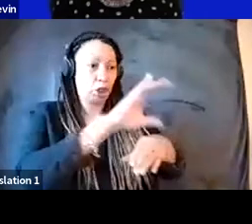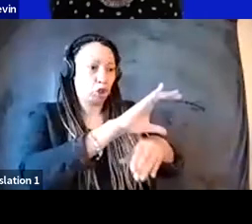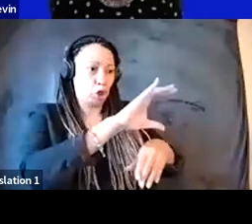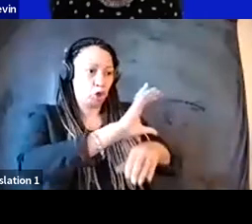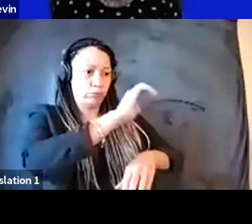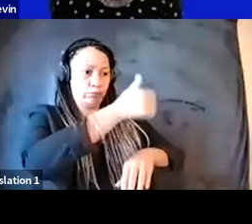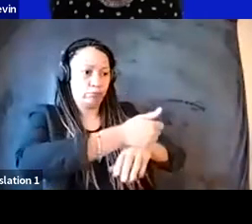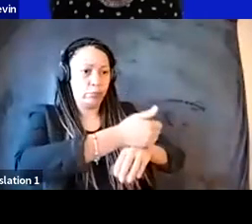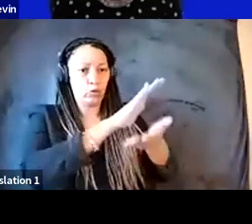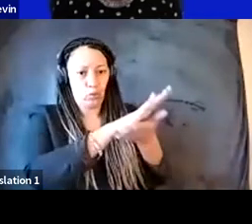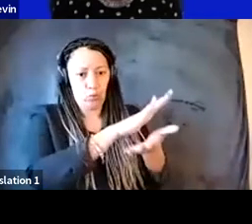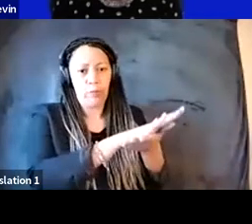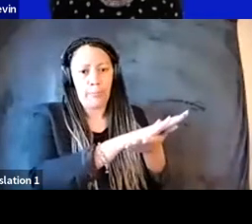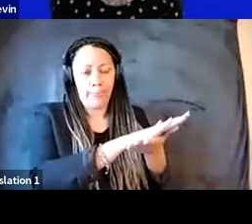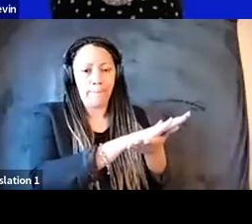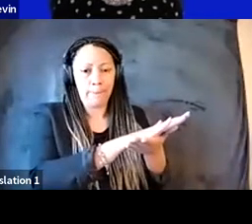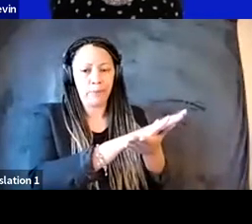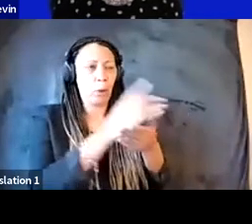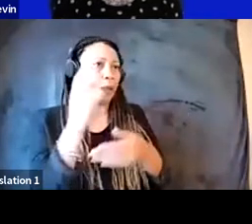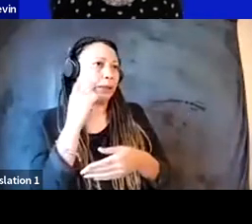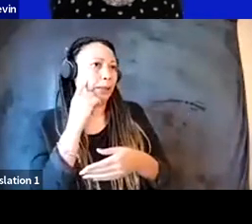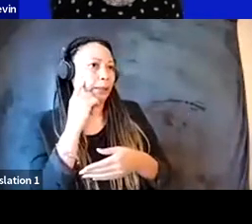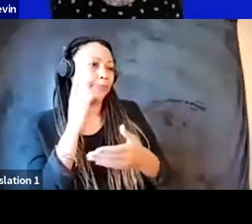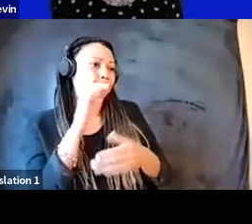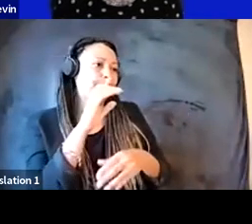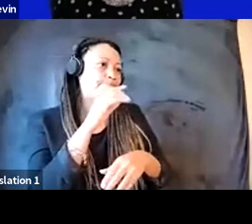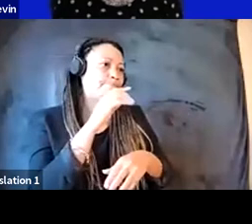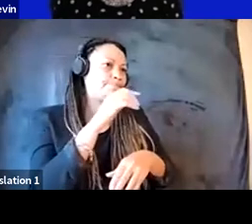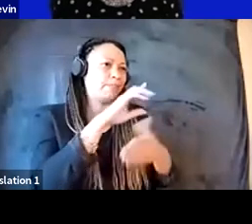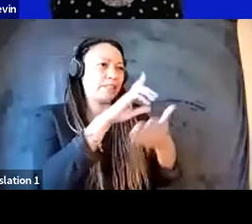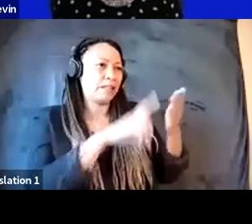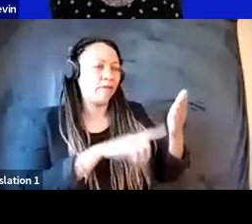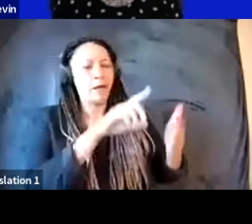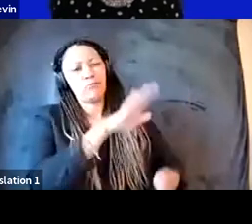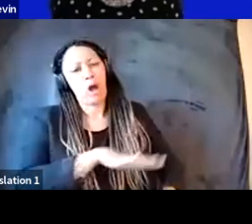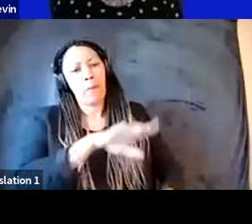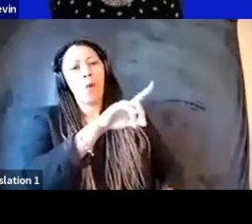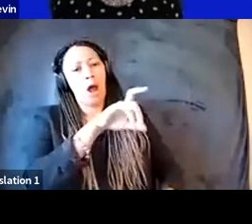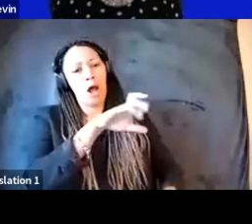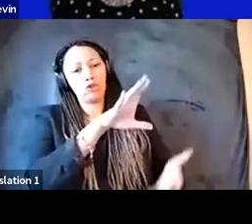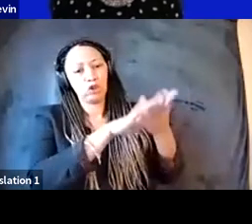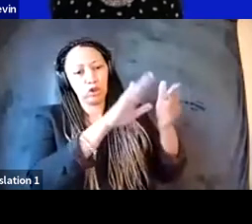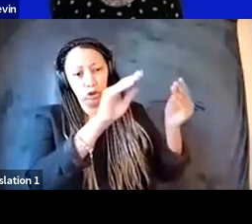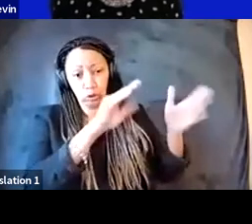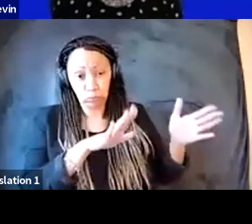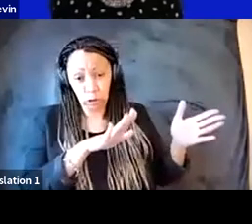school. So I think it's been designed for approximately 100 students. Dan, maybe